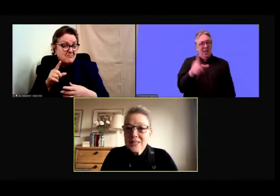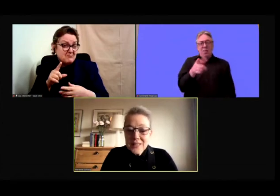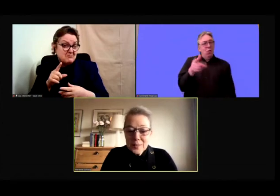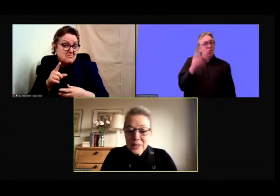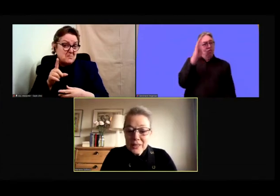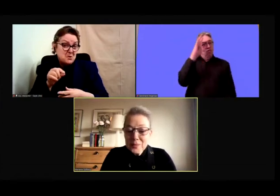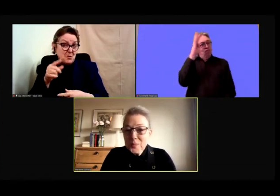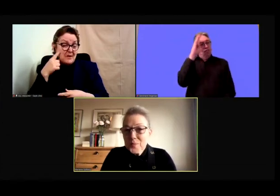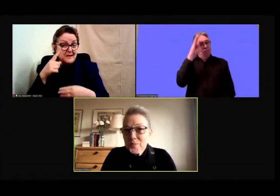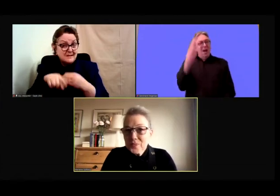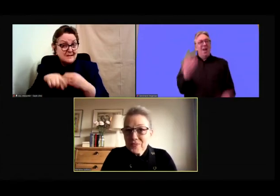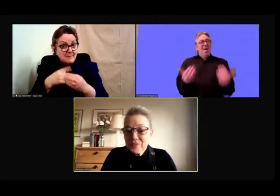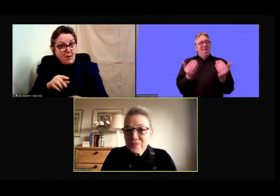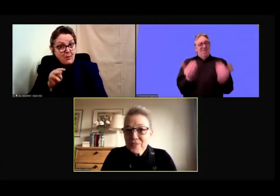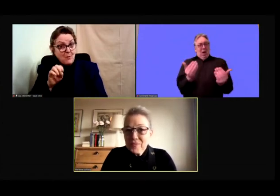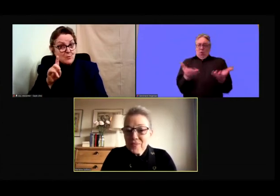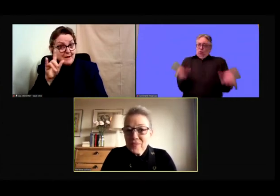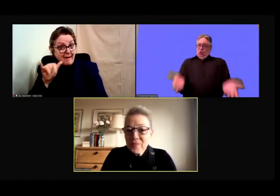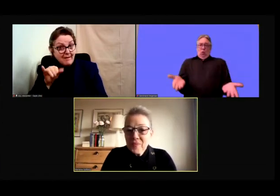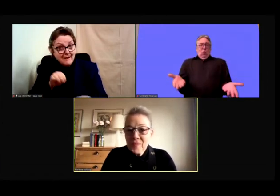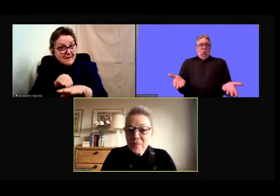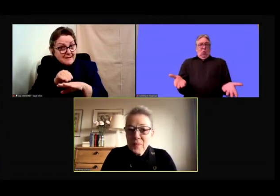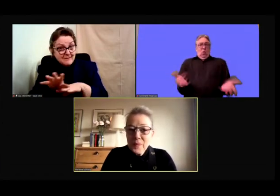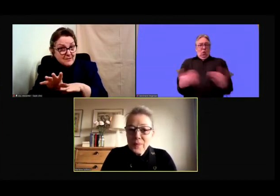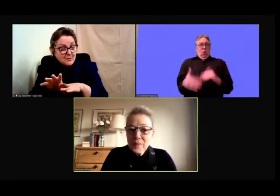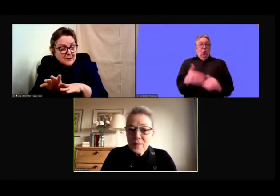why you think this is happening?